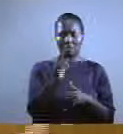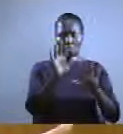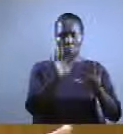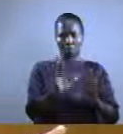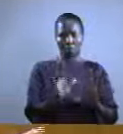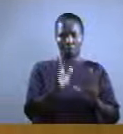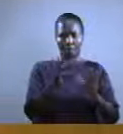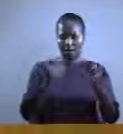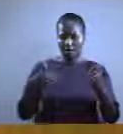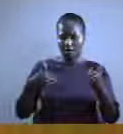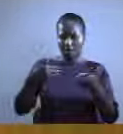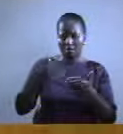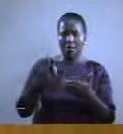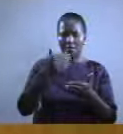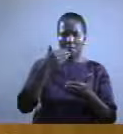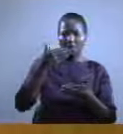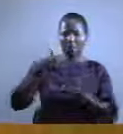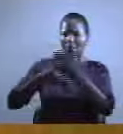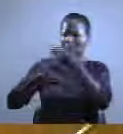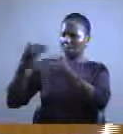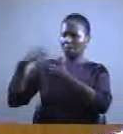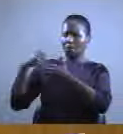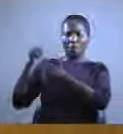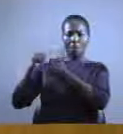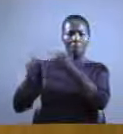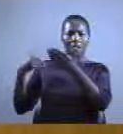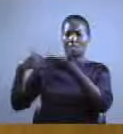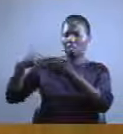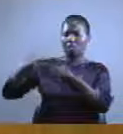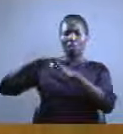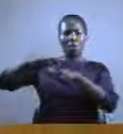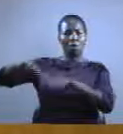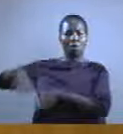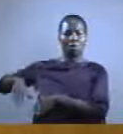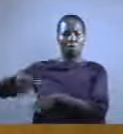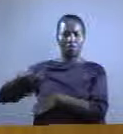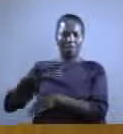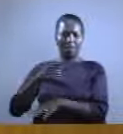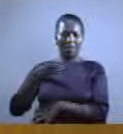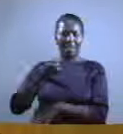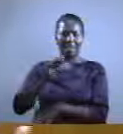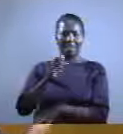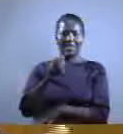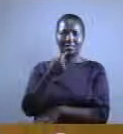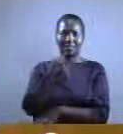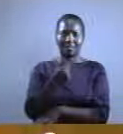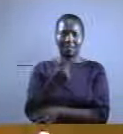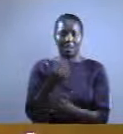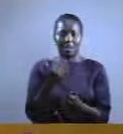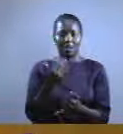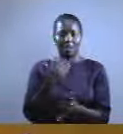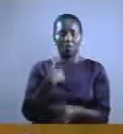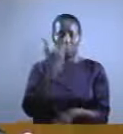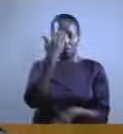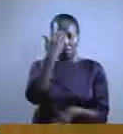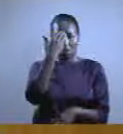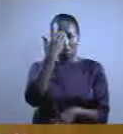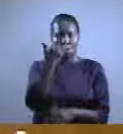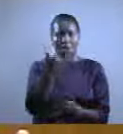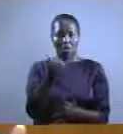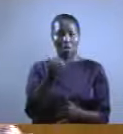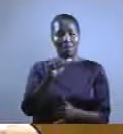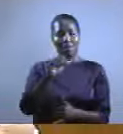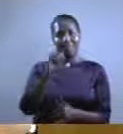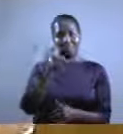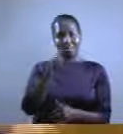further excludes large numbers of existing workers, as pointed out by the Honourable Harris. But we do understand as the ACDP that this